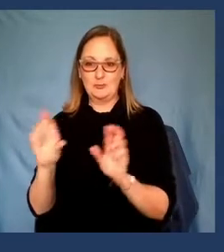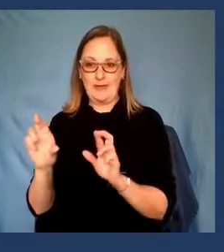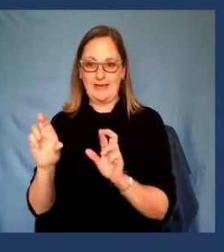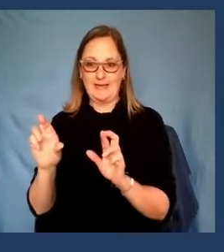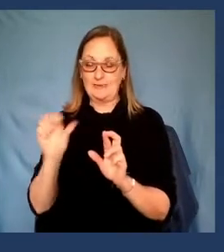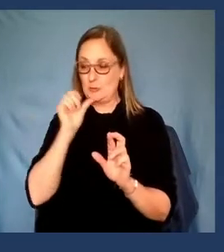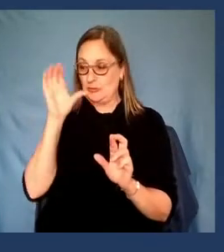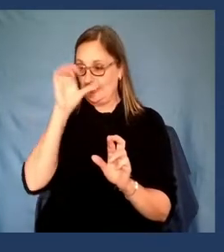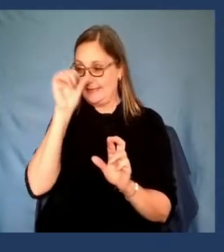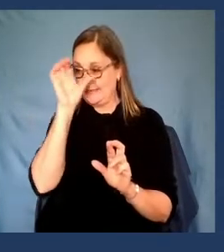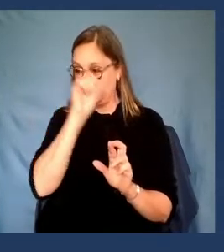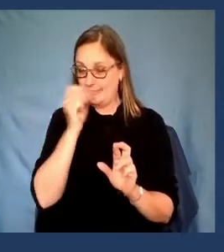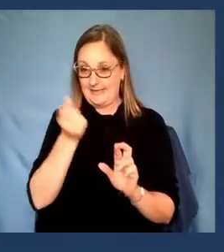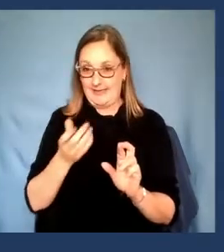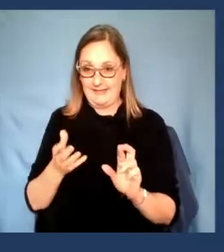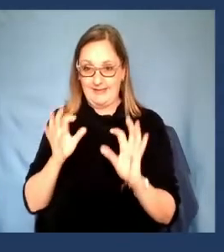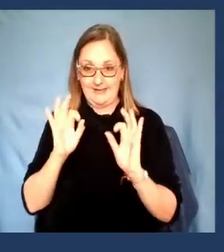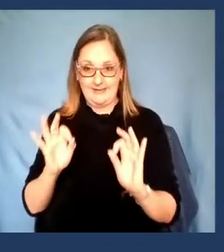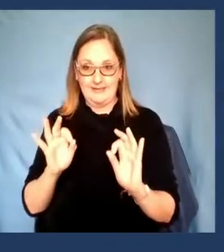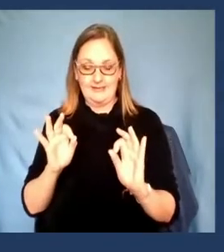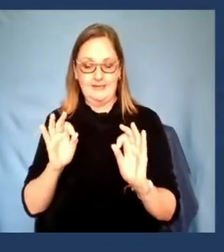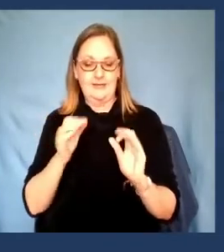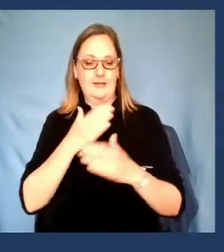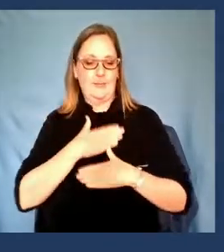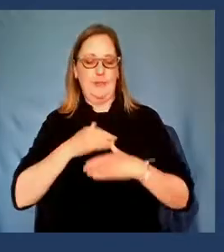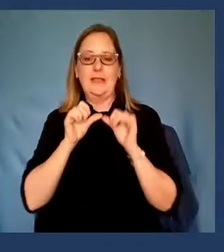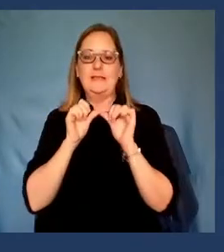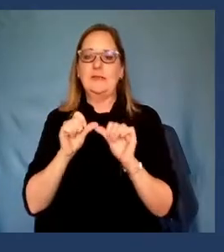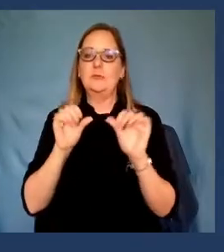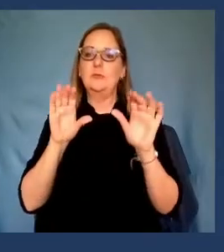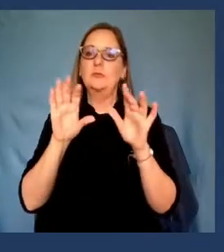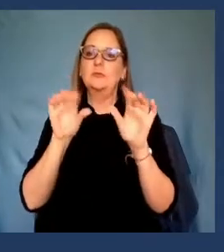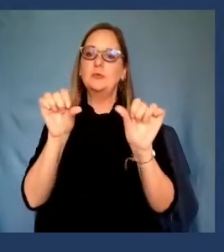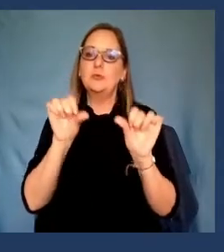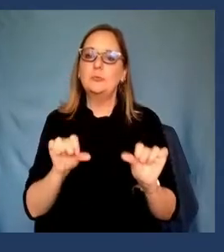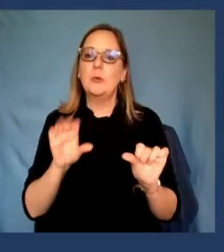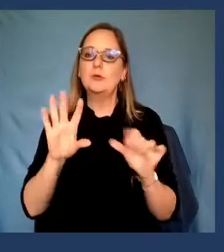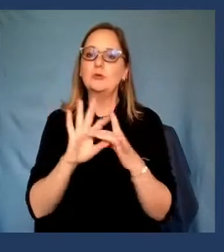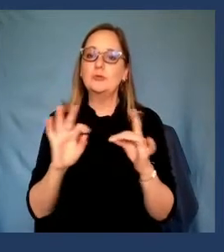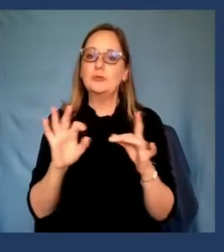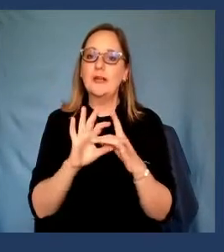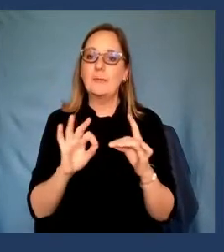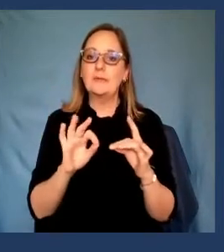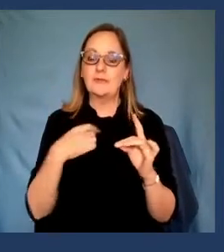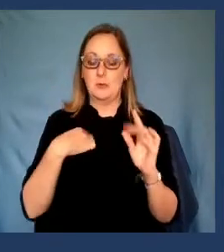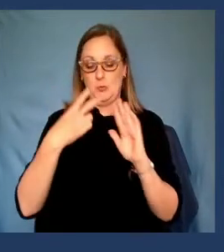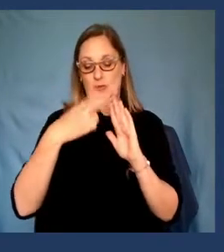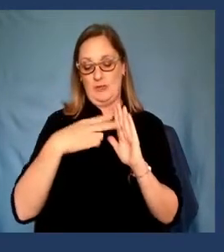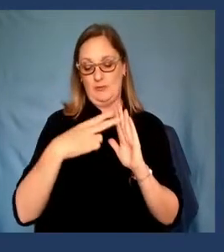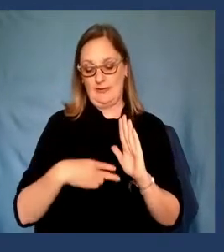We are checking them through here at Ability Central. My own little Easter